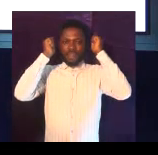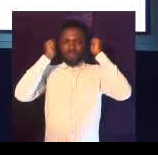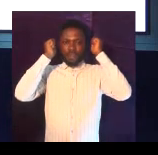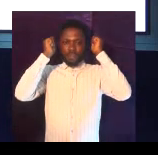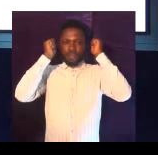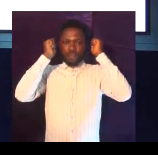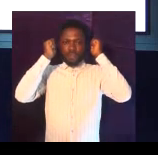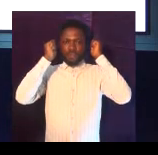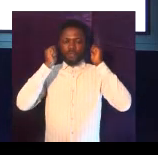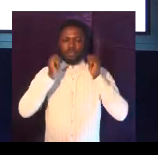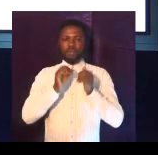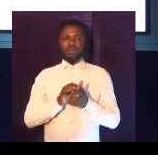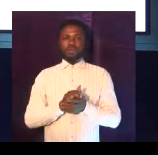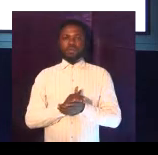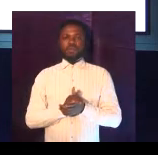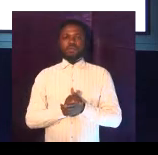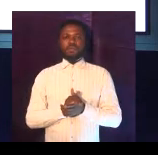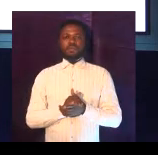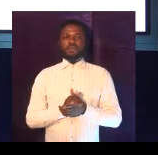Academic.